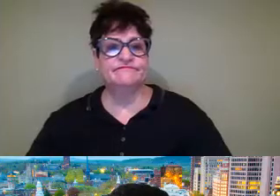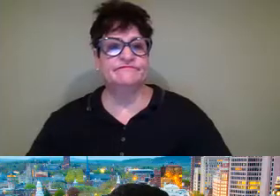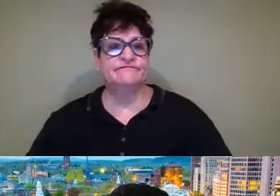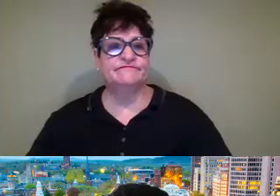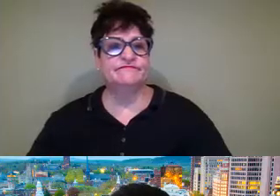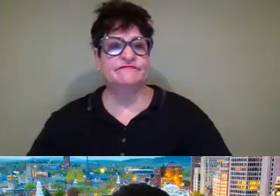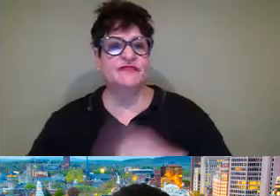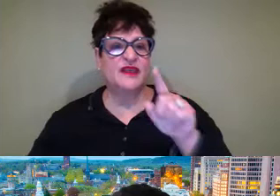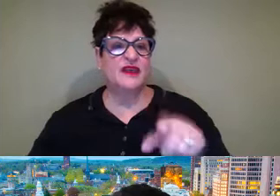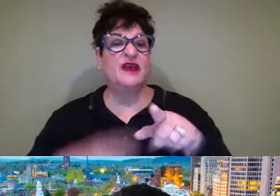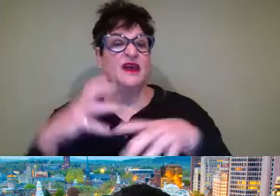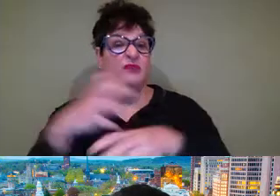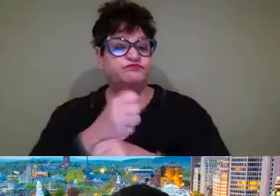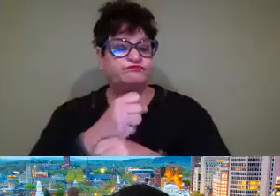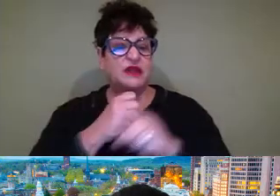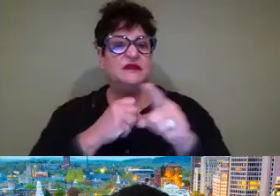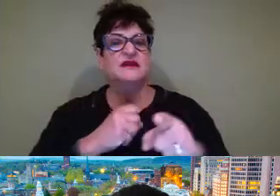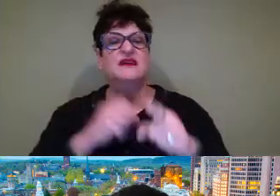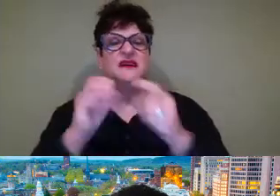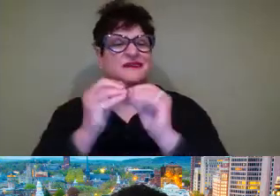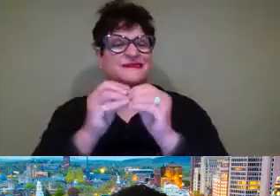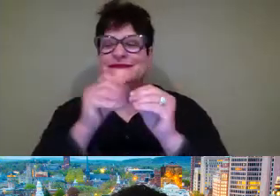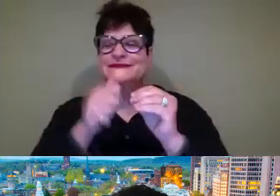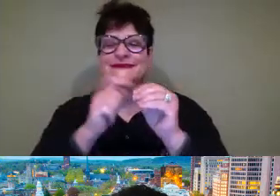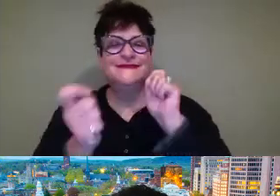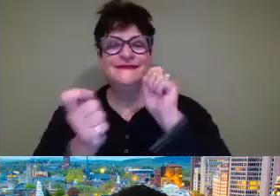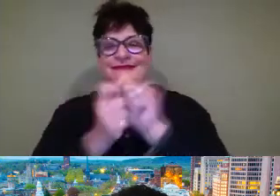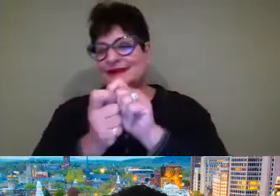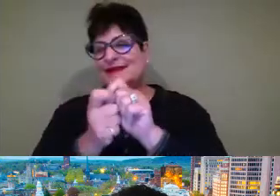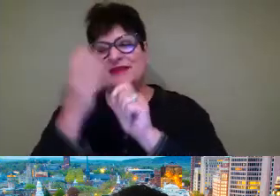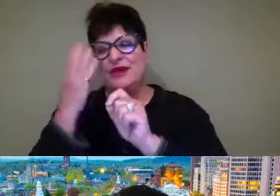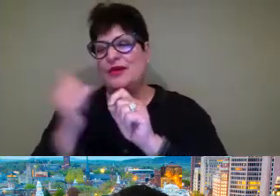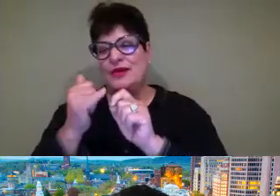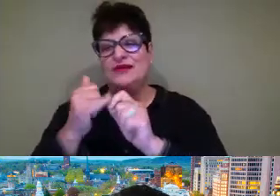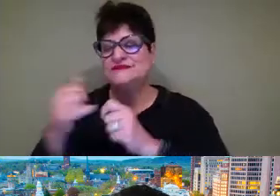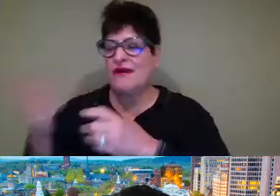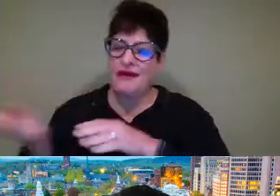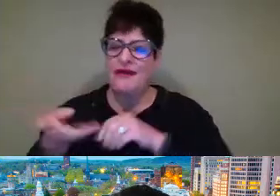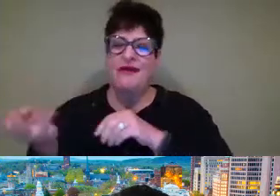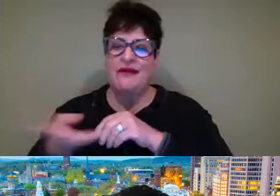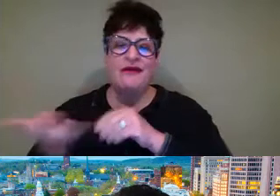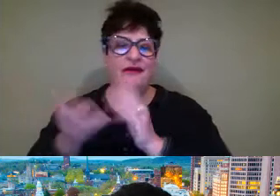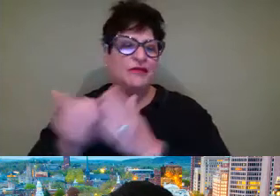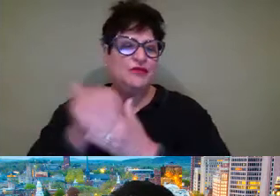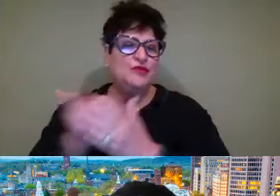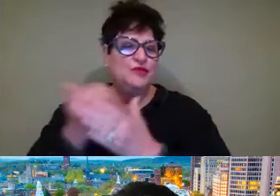Just a caveat, so the numbers aren't always perfectly accurate because we get the numbers in kind of batches from the